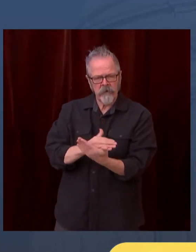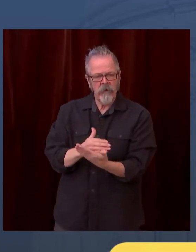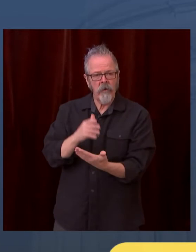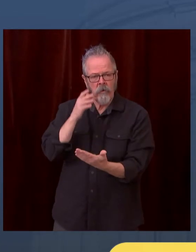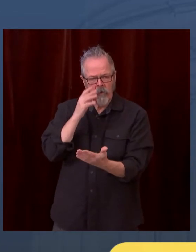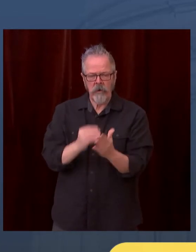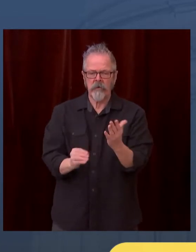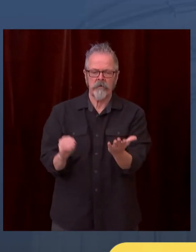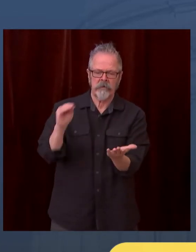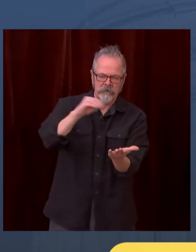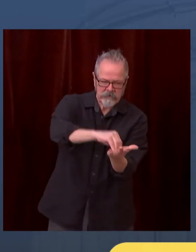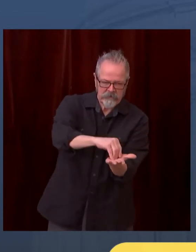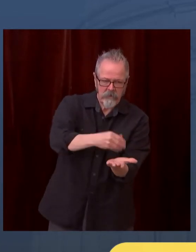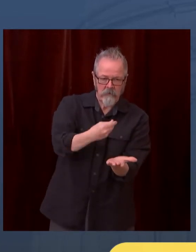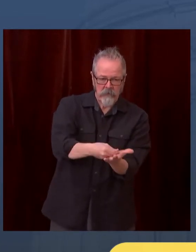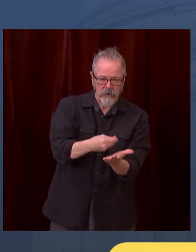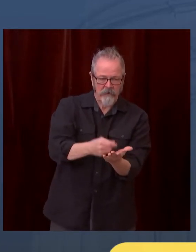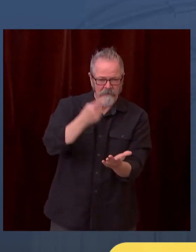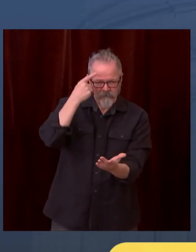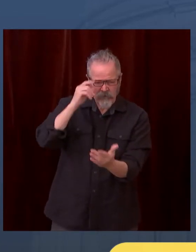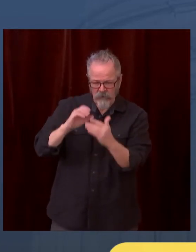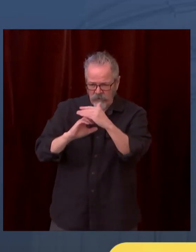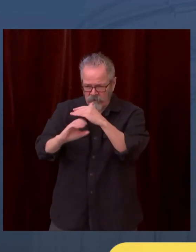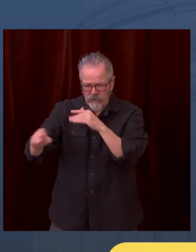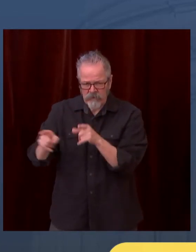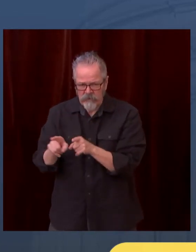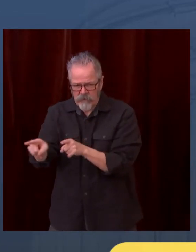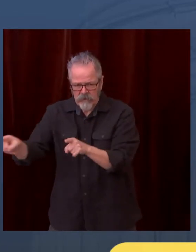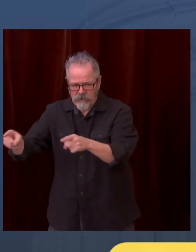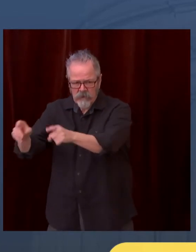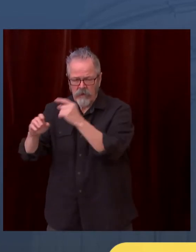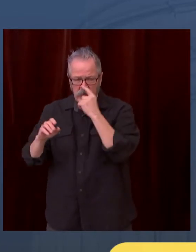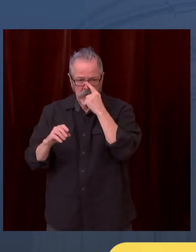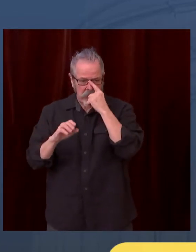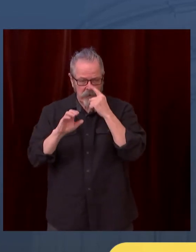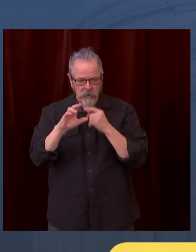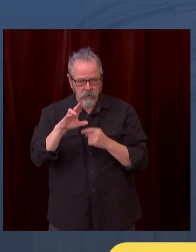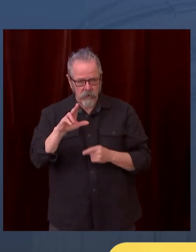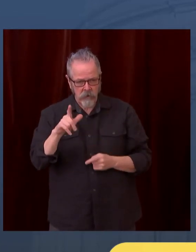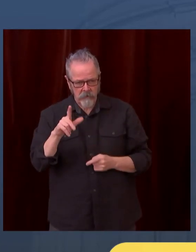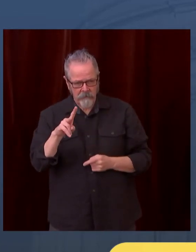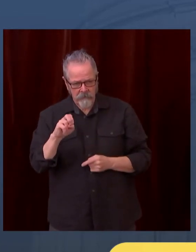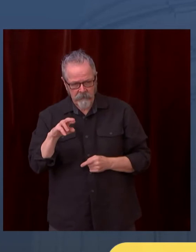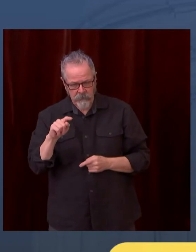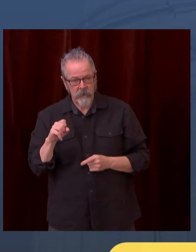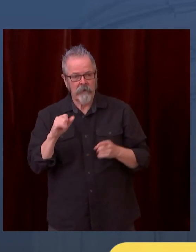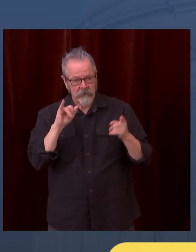legislature provides actual revenue like they're talking about, that would work.